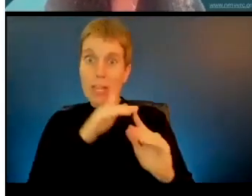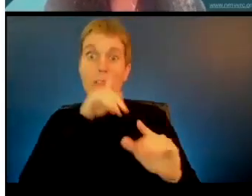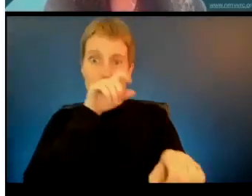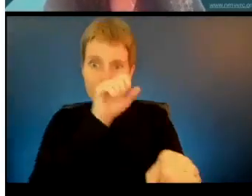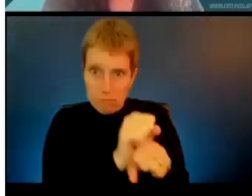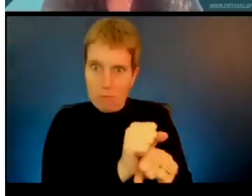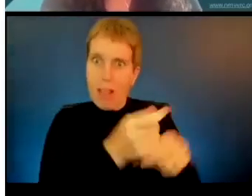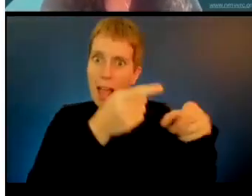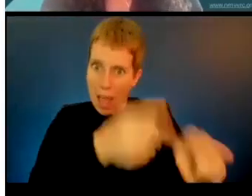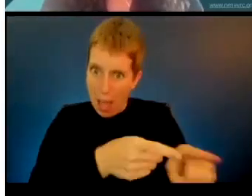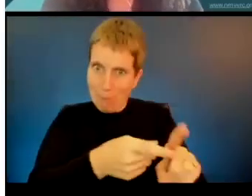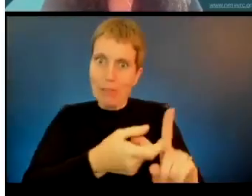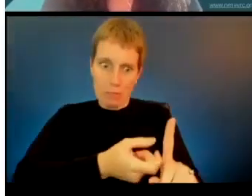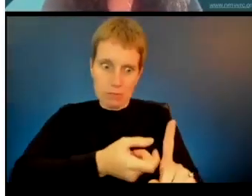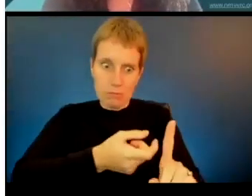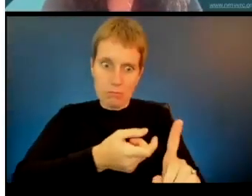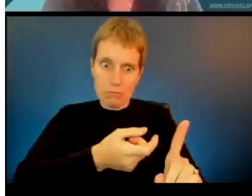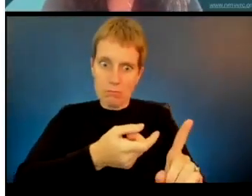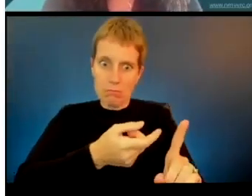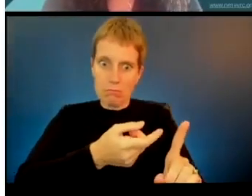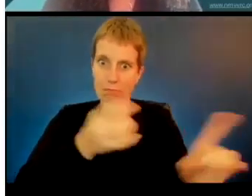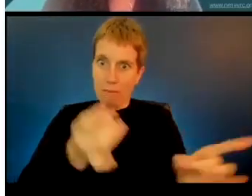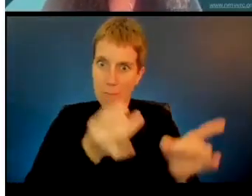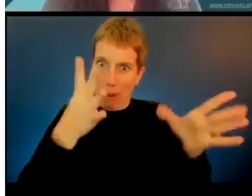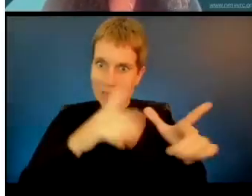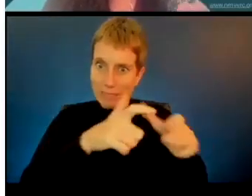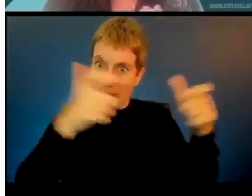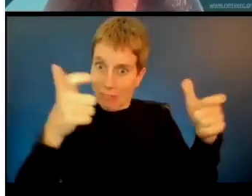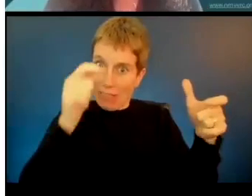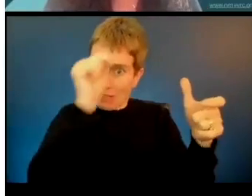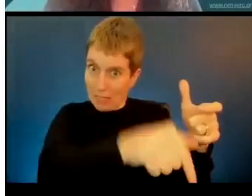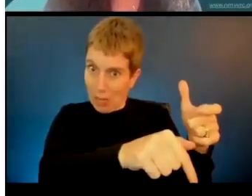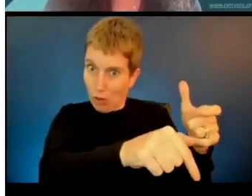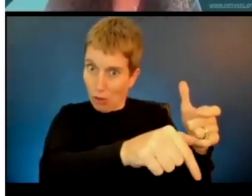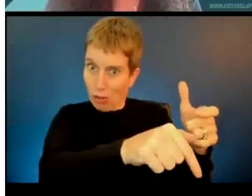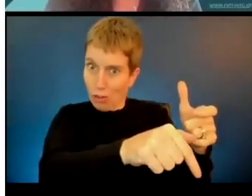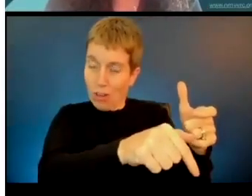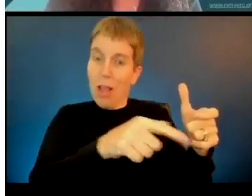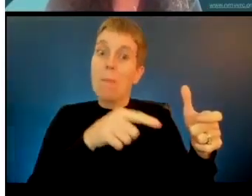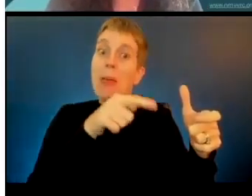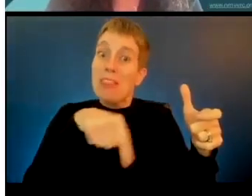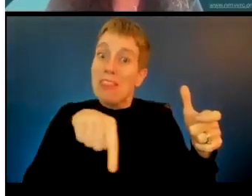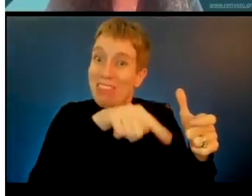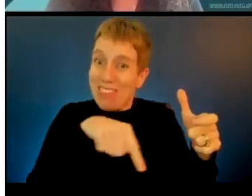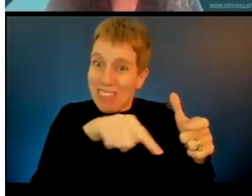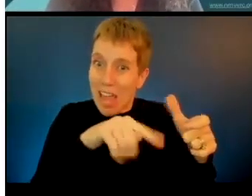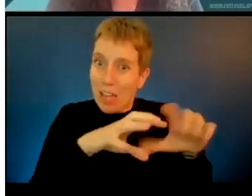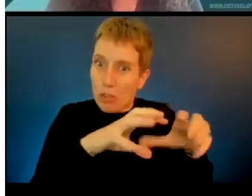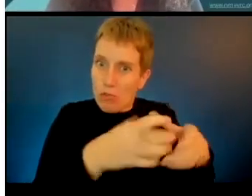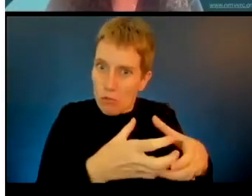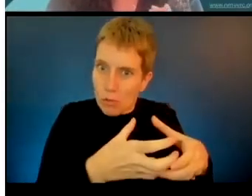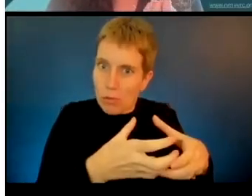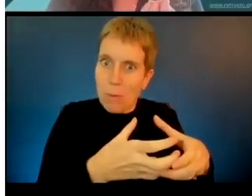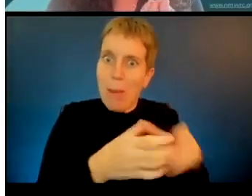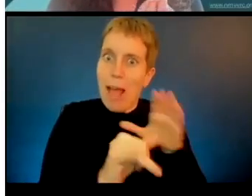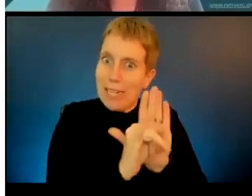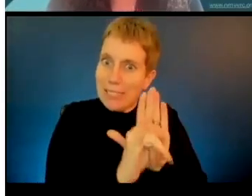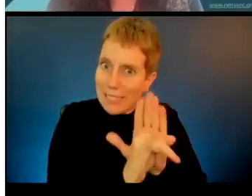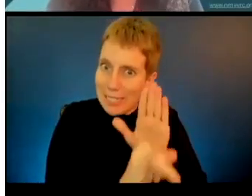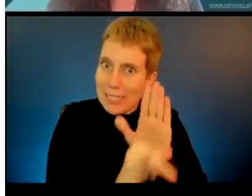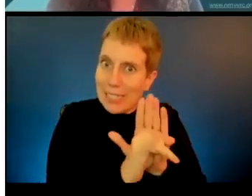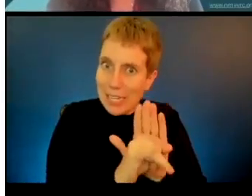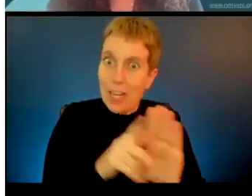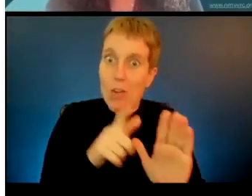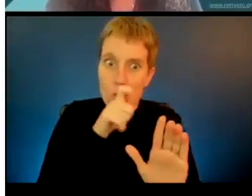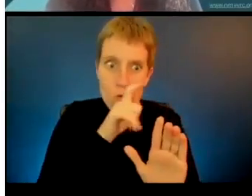victims, but then all those groups that were part of that targeted population of that identity-based